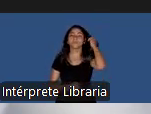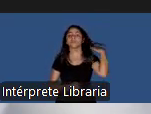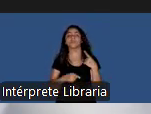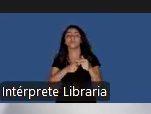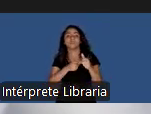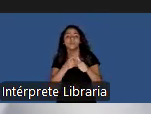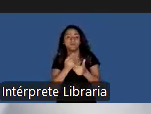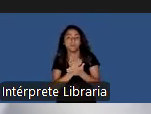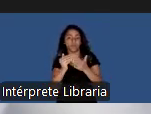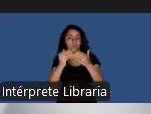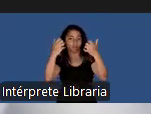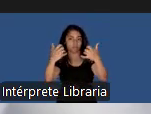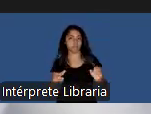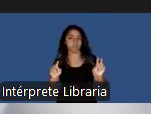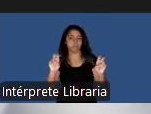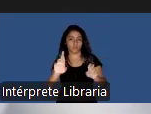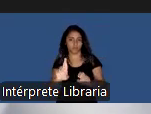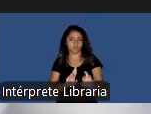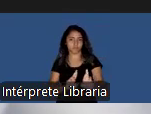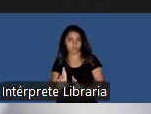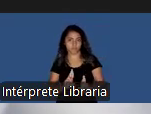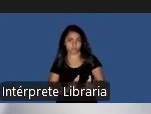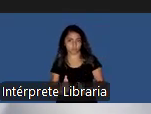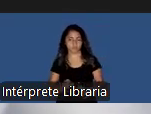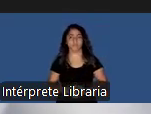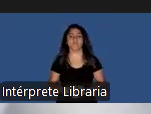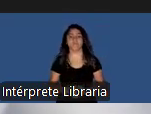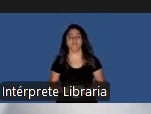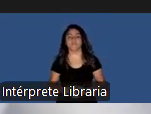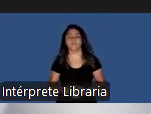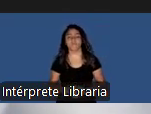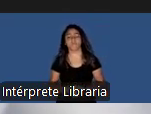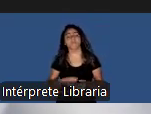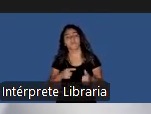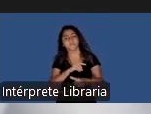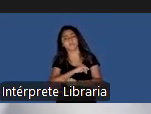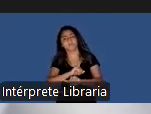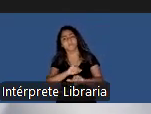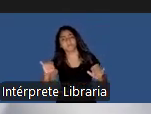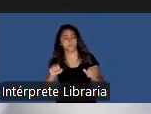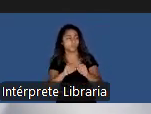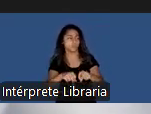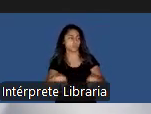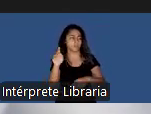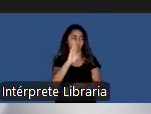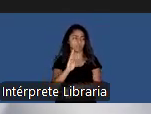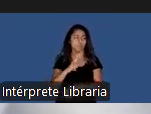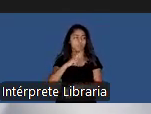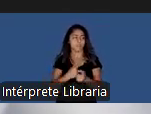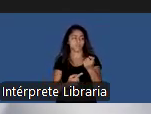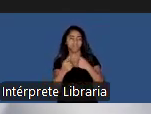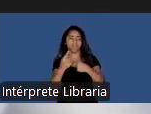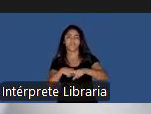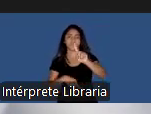So let's have a look at our performance. First of all, I'd like to talk about the growth of shopping in